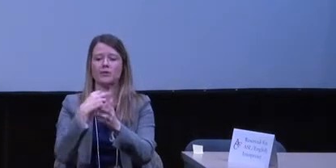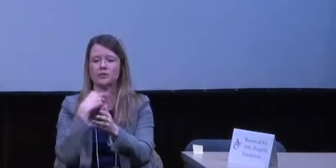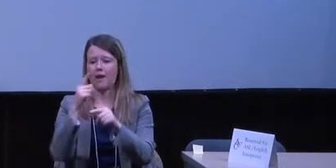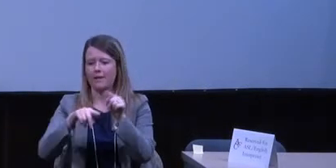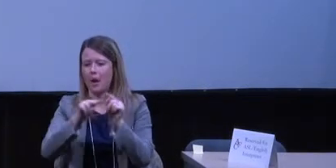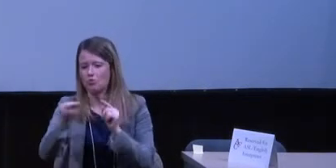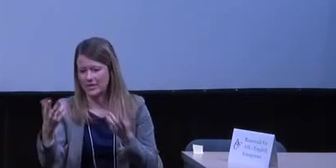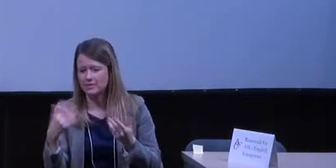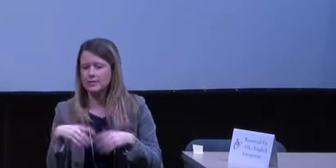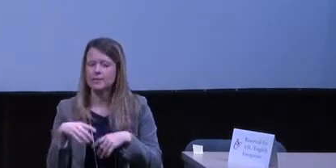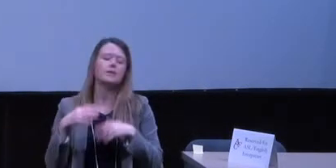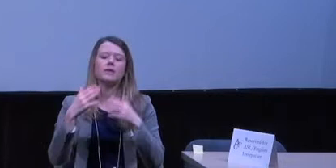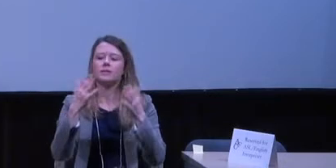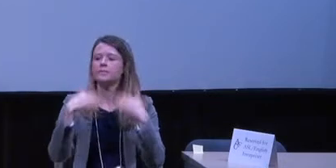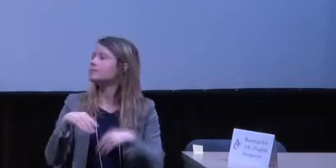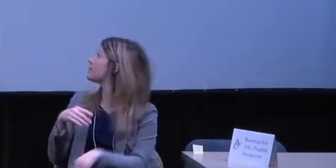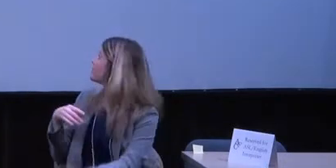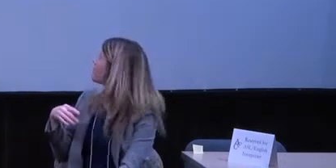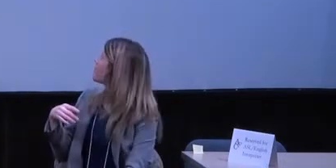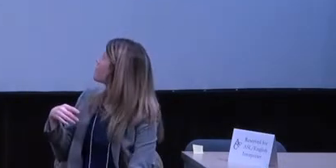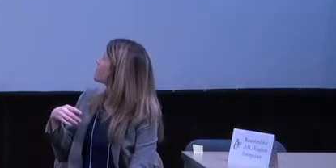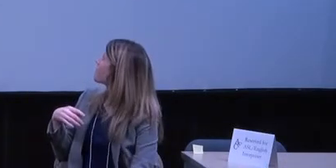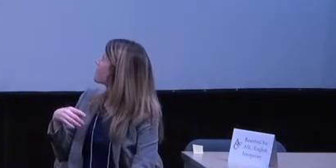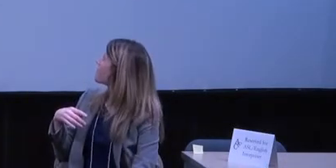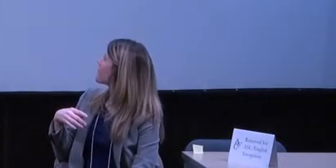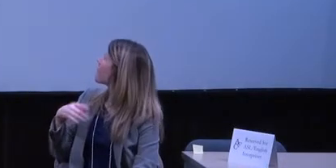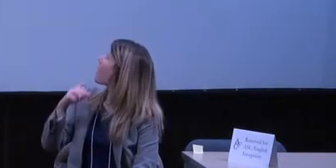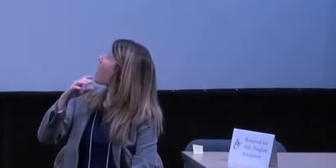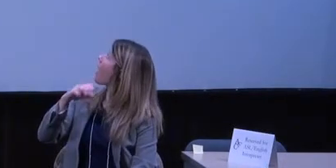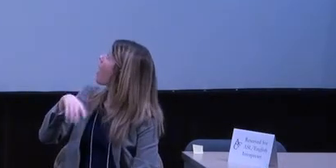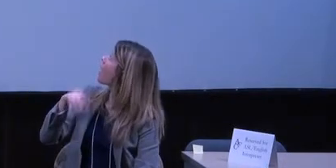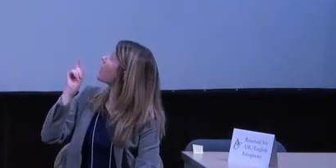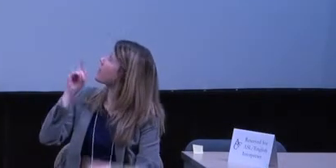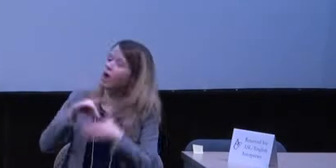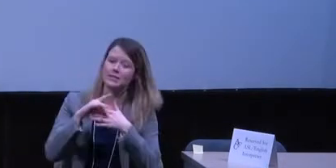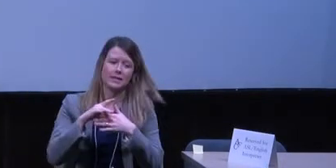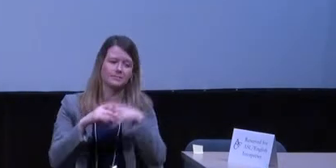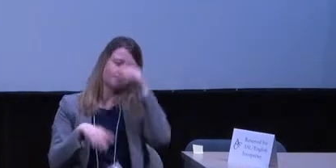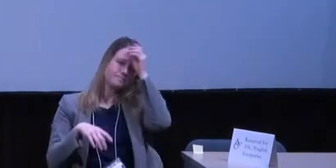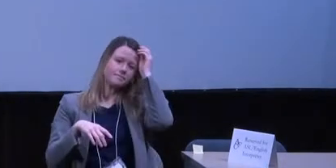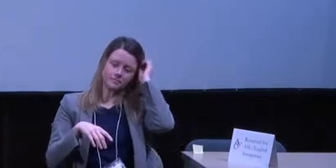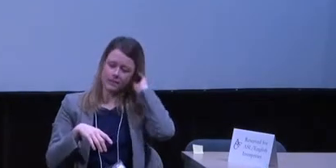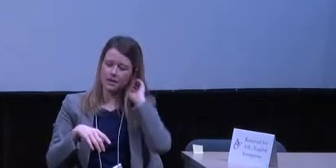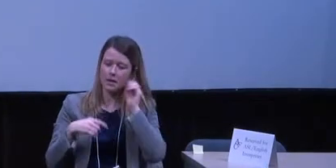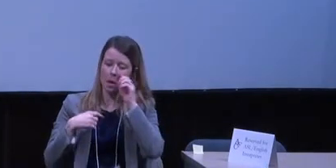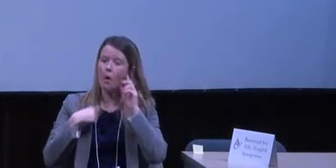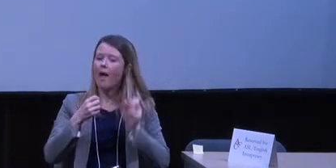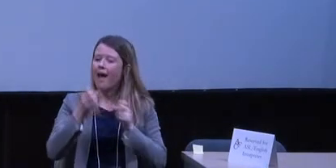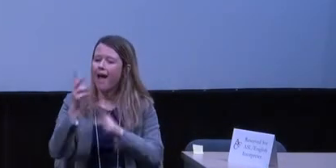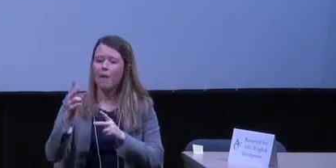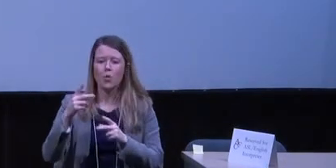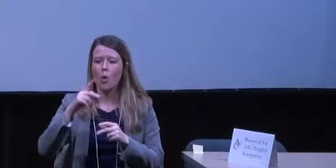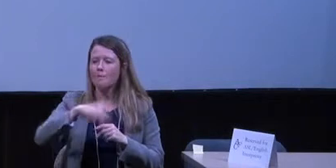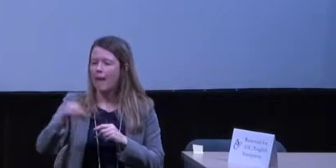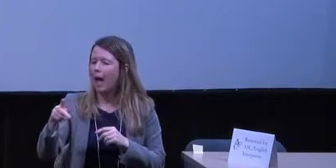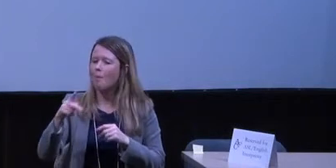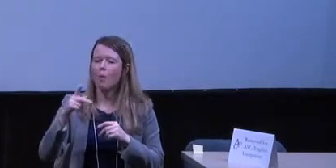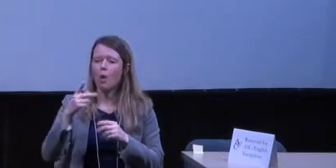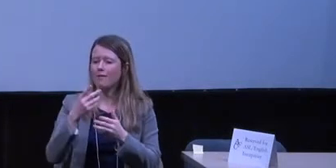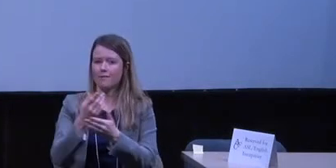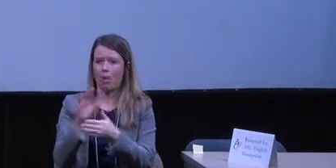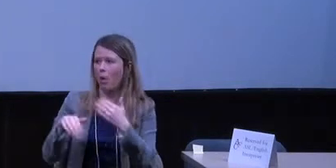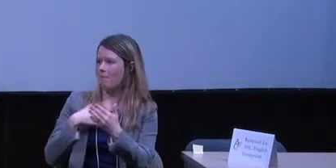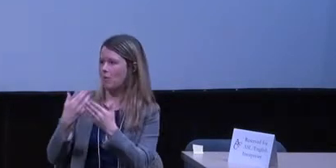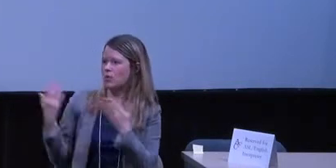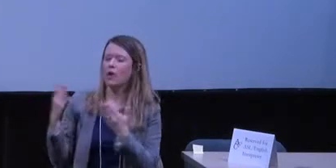Contrast. I provided you guys on a resource page. I uploaded my resources, the PowerPoint, everything onto the Blackboard,